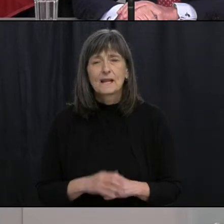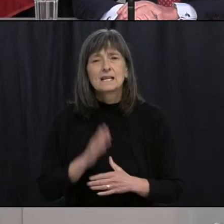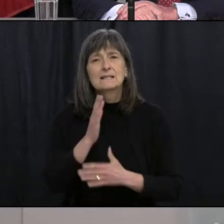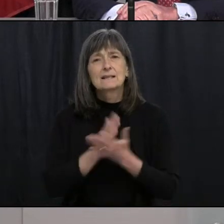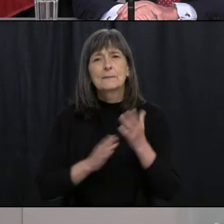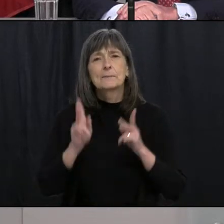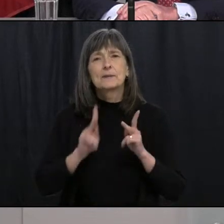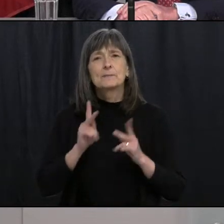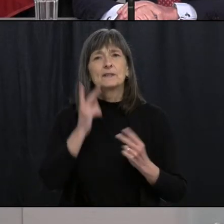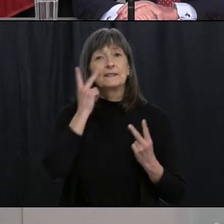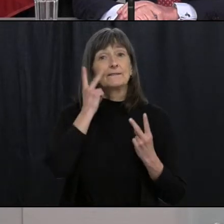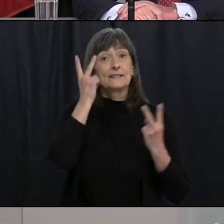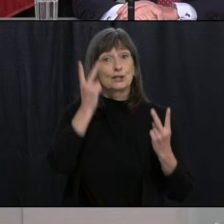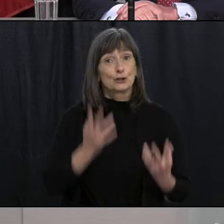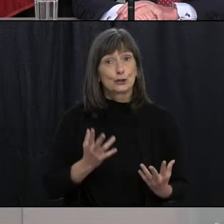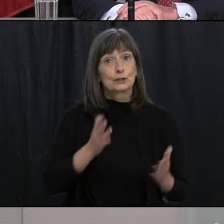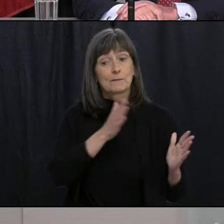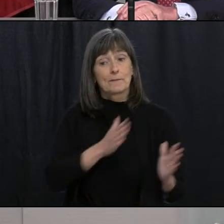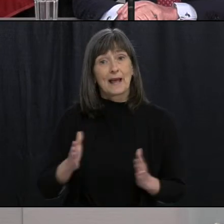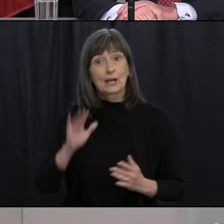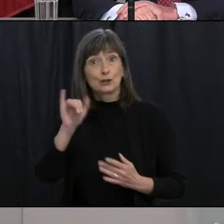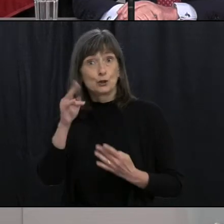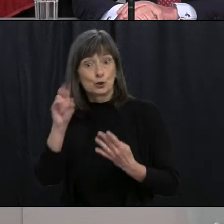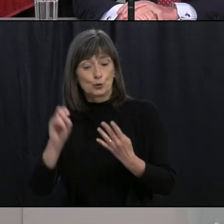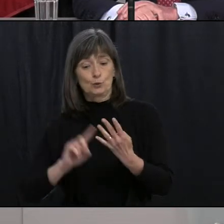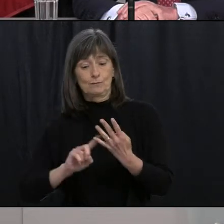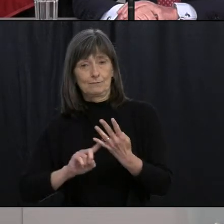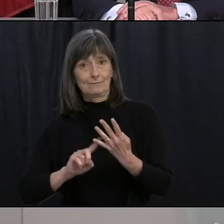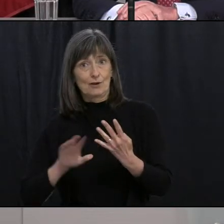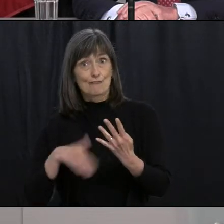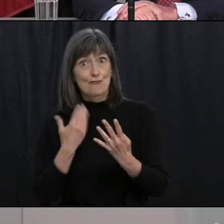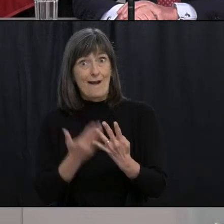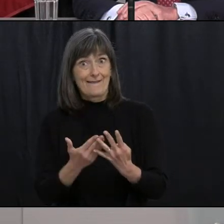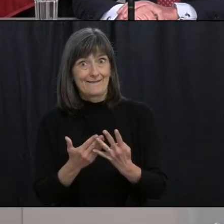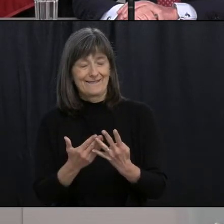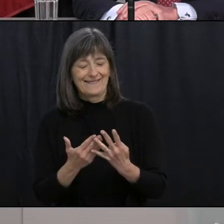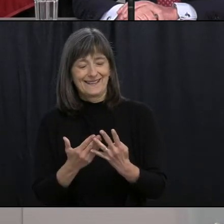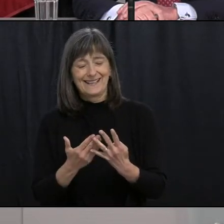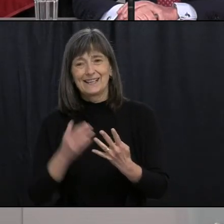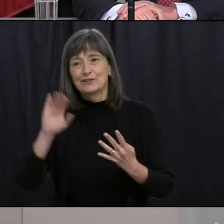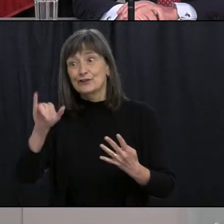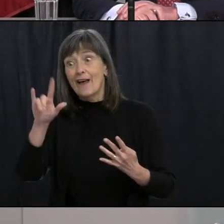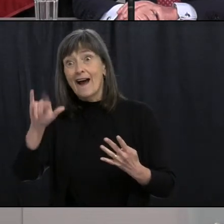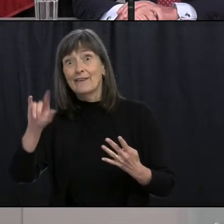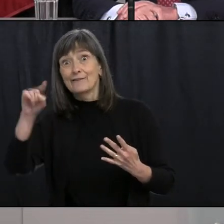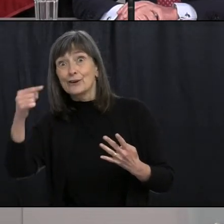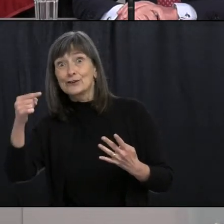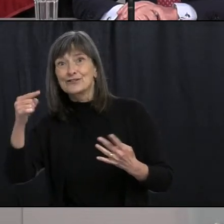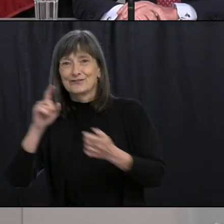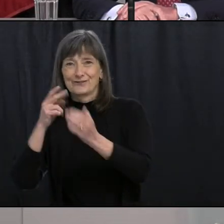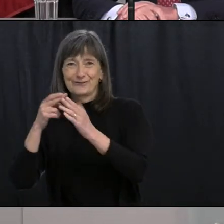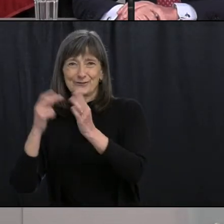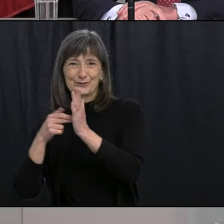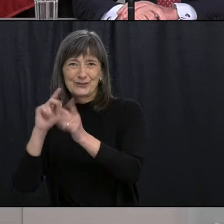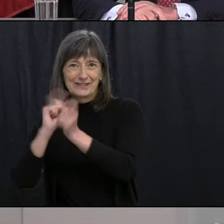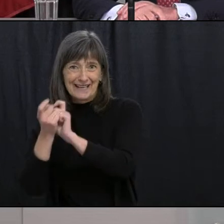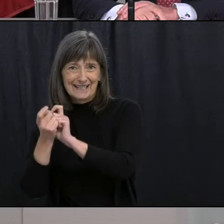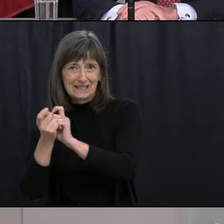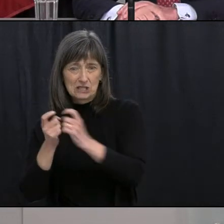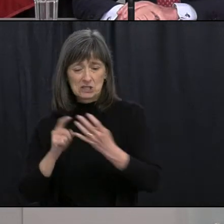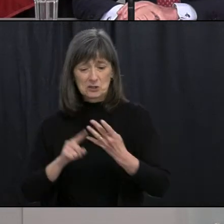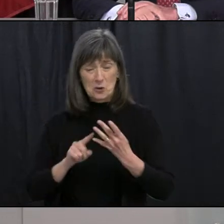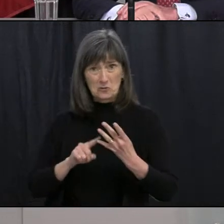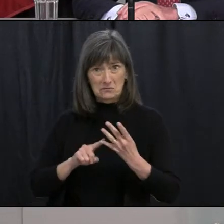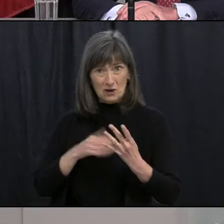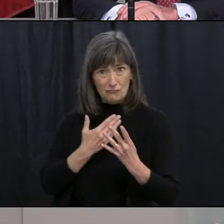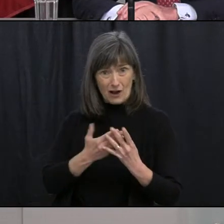for example, and are fully vaccinated. July 1st, the rules change. What does it mean for people who arrive shortly before that date? Does that